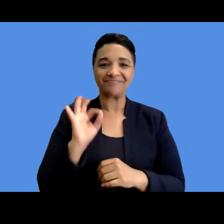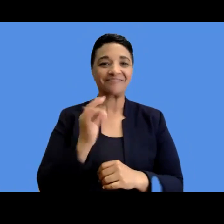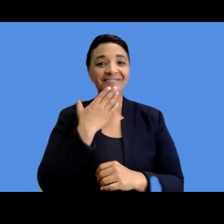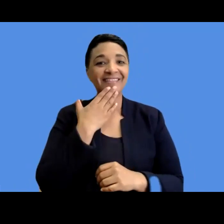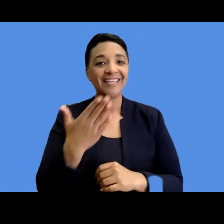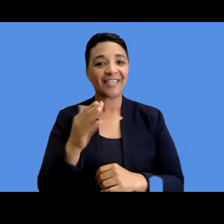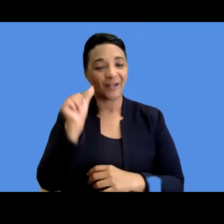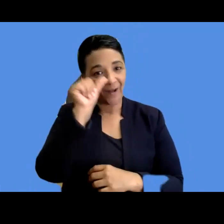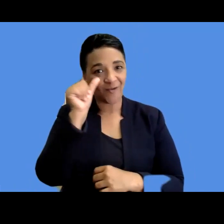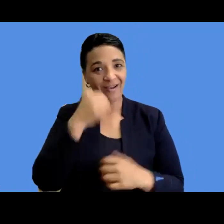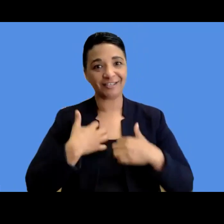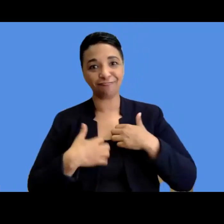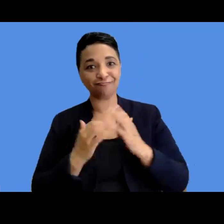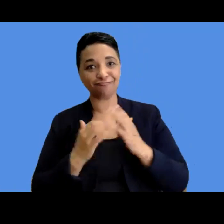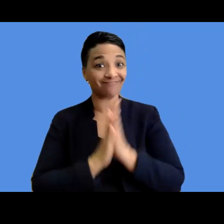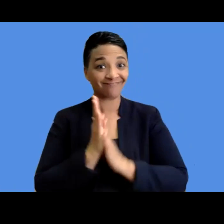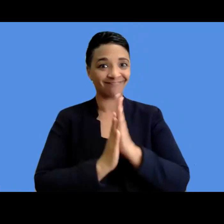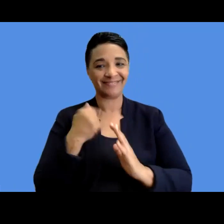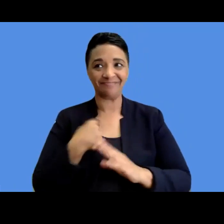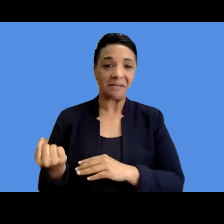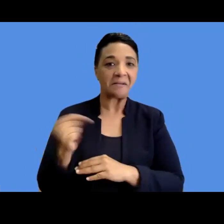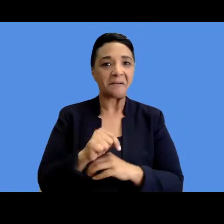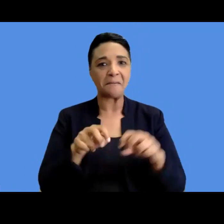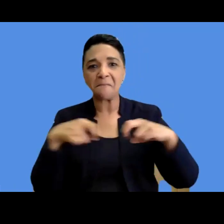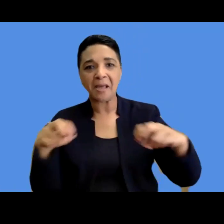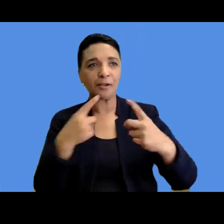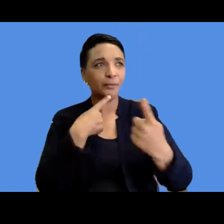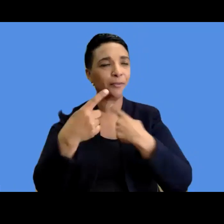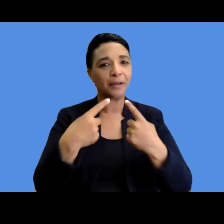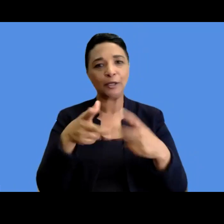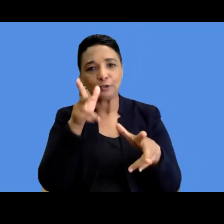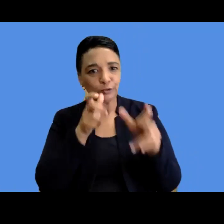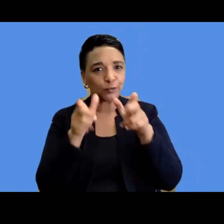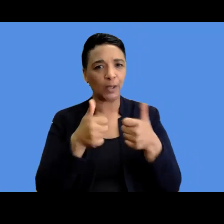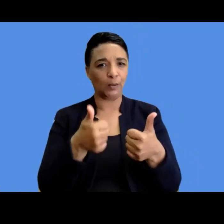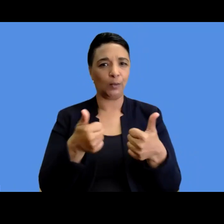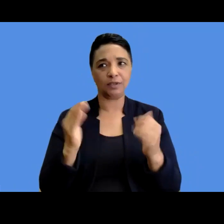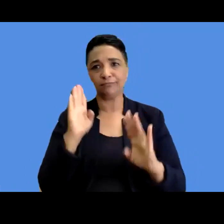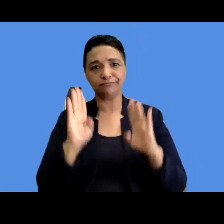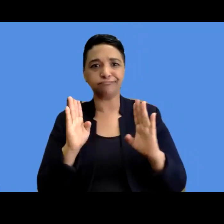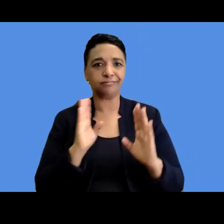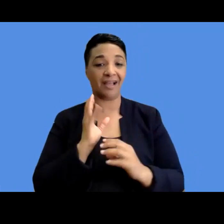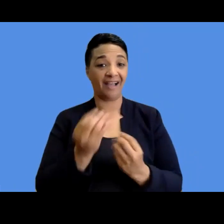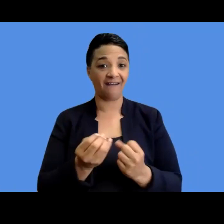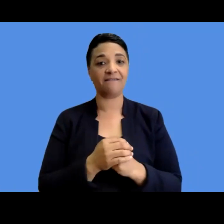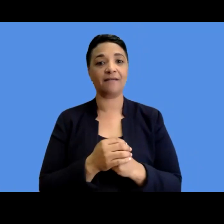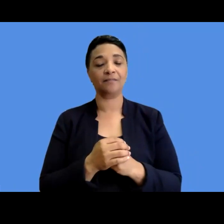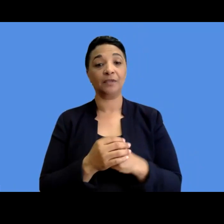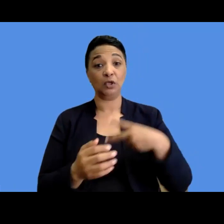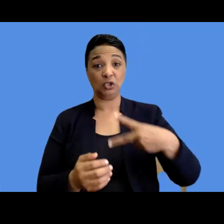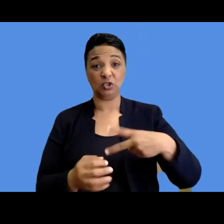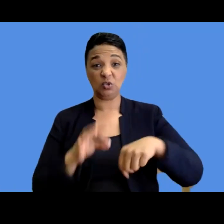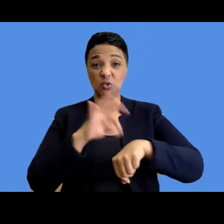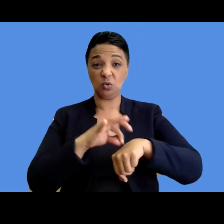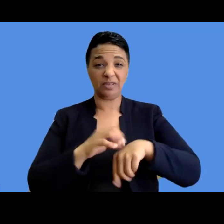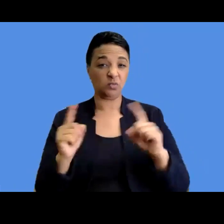Really excited to be here and to hear all of the great interventions today. Now we have 2 minutes, so I'm going to share